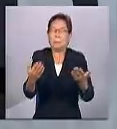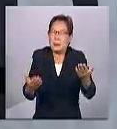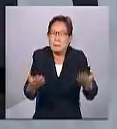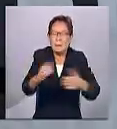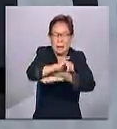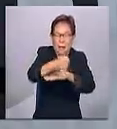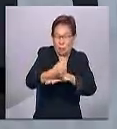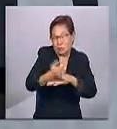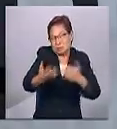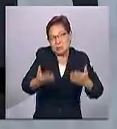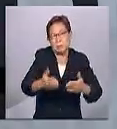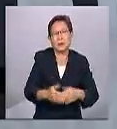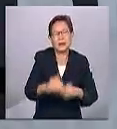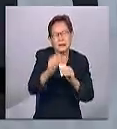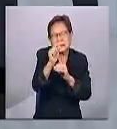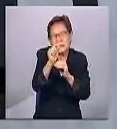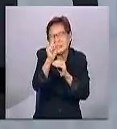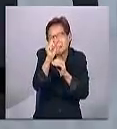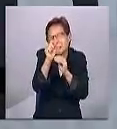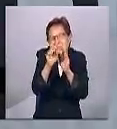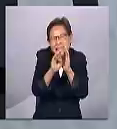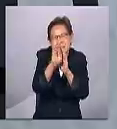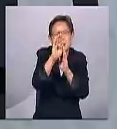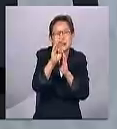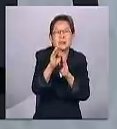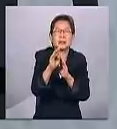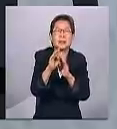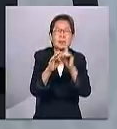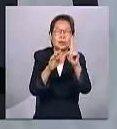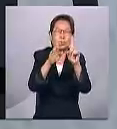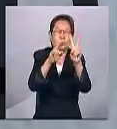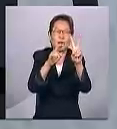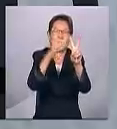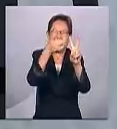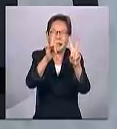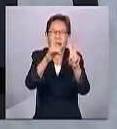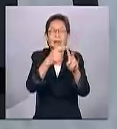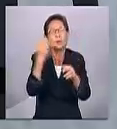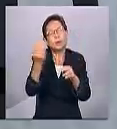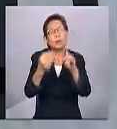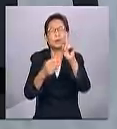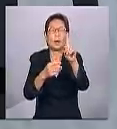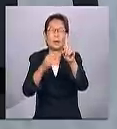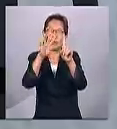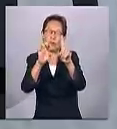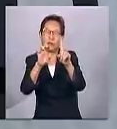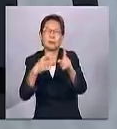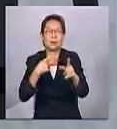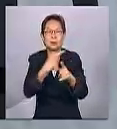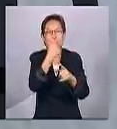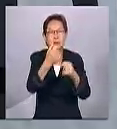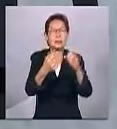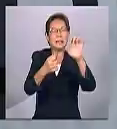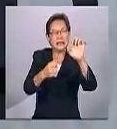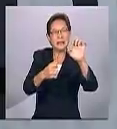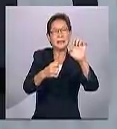to 218, normally we get about 140. This is because of our enhanced MCO. Once